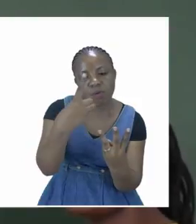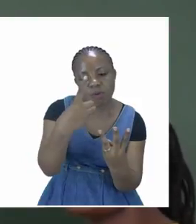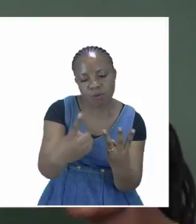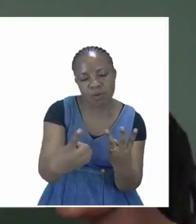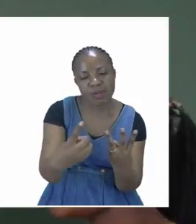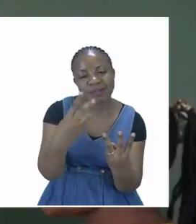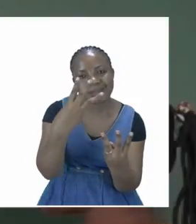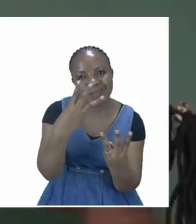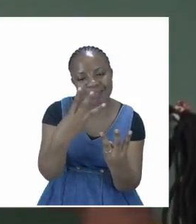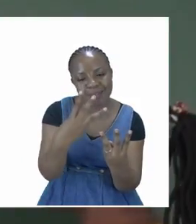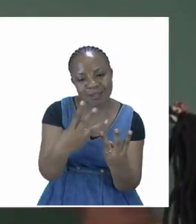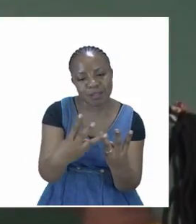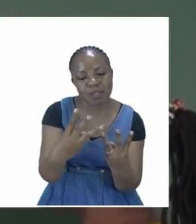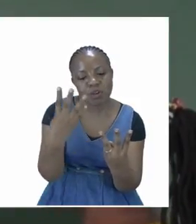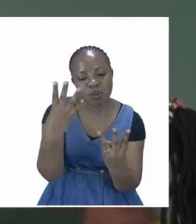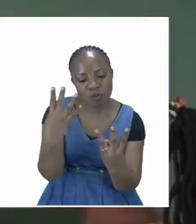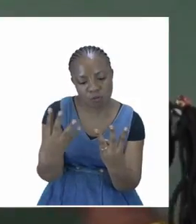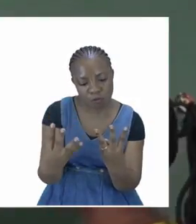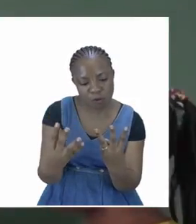132 and